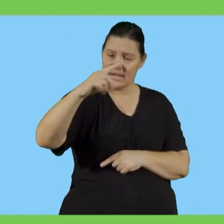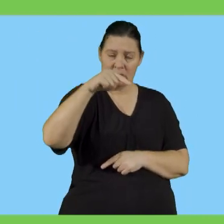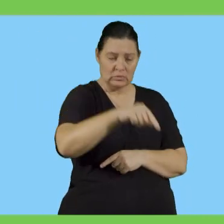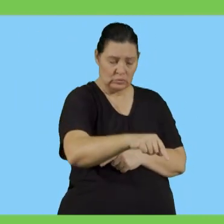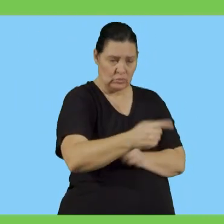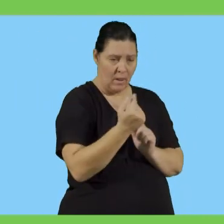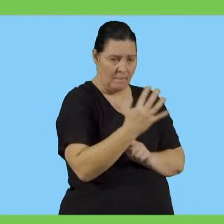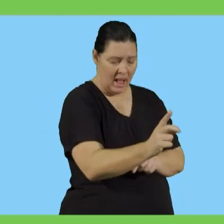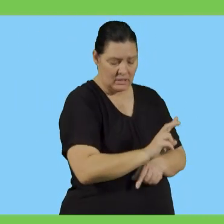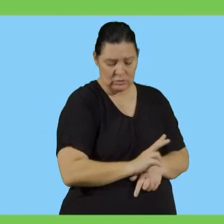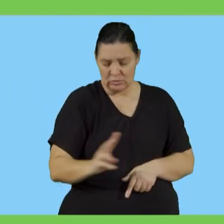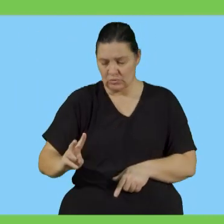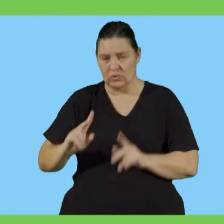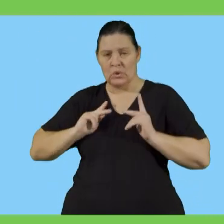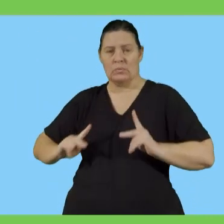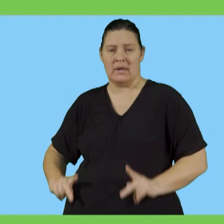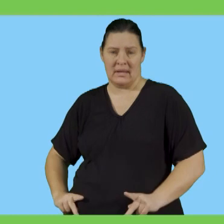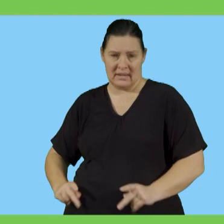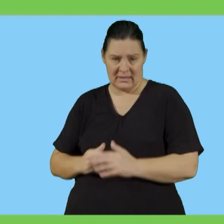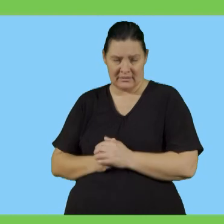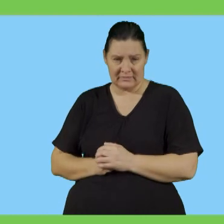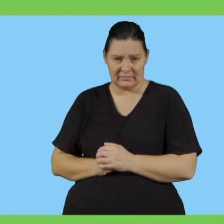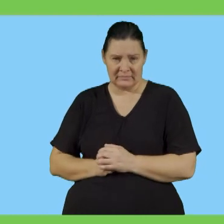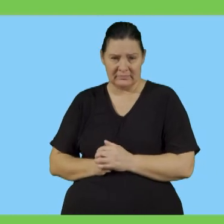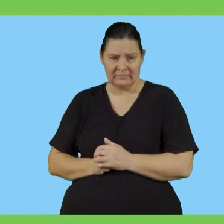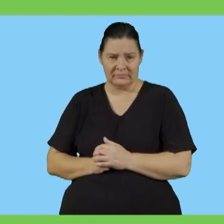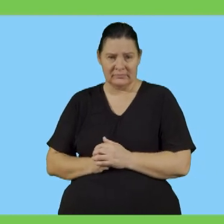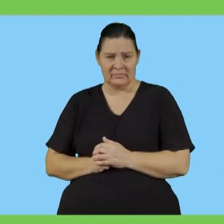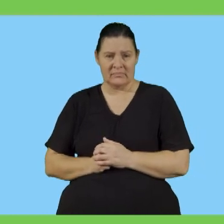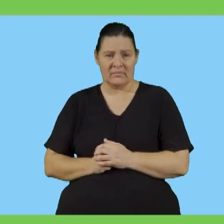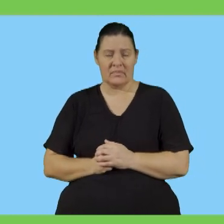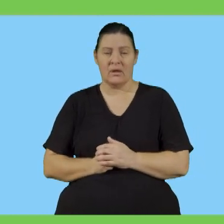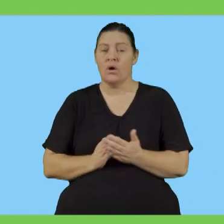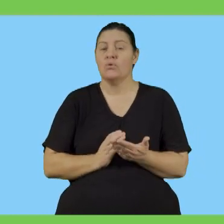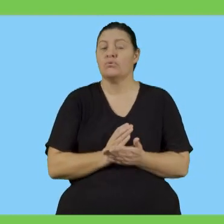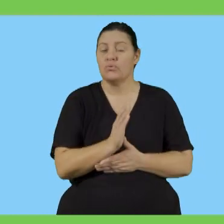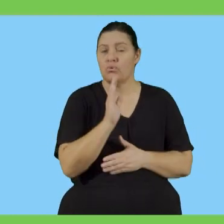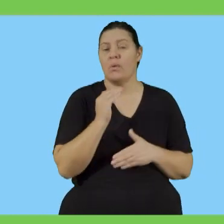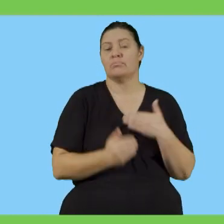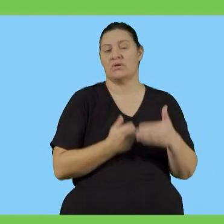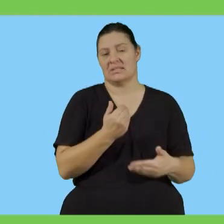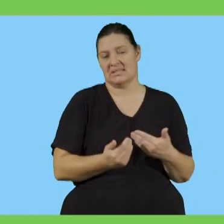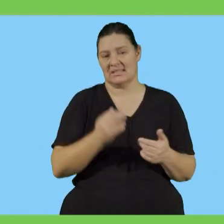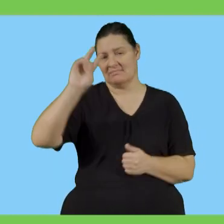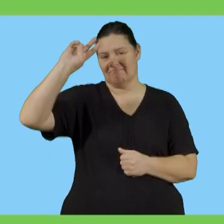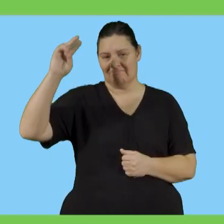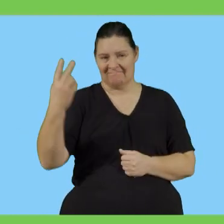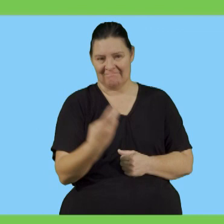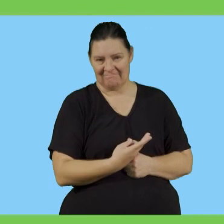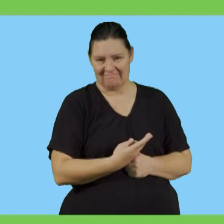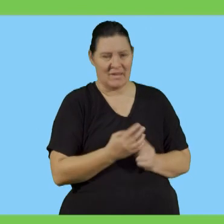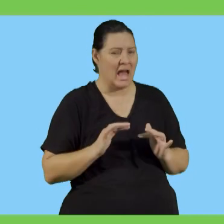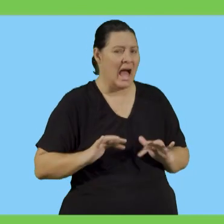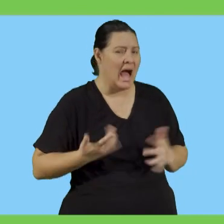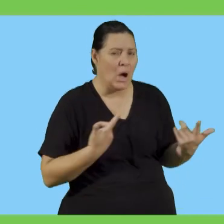the humans. So energy is moved from the sun to humans through the process of photosynthesis.